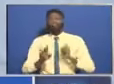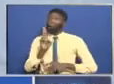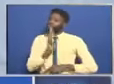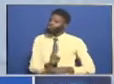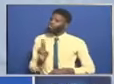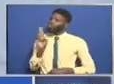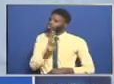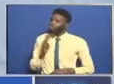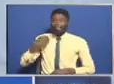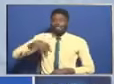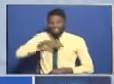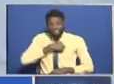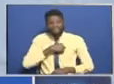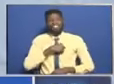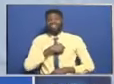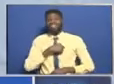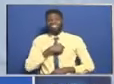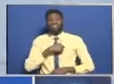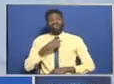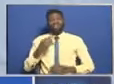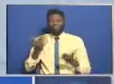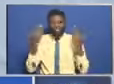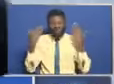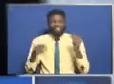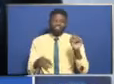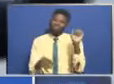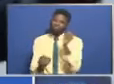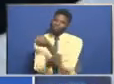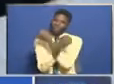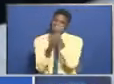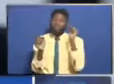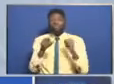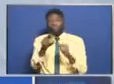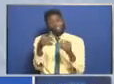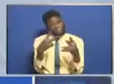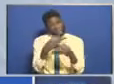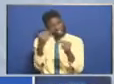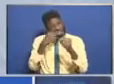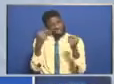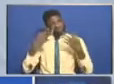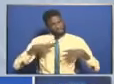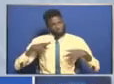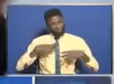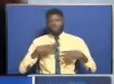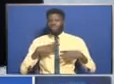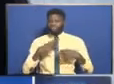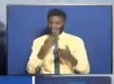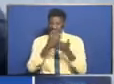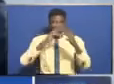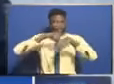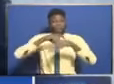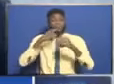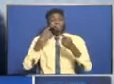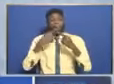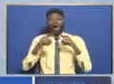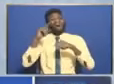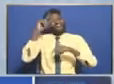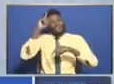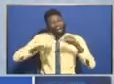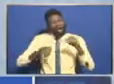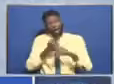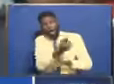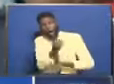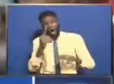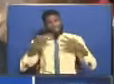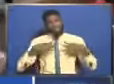mfuko kama njugu karanga permanently. You can cheat people sometime, you not cheat all the people all the